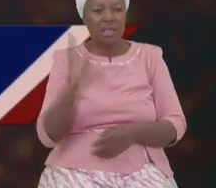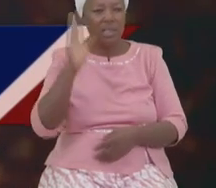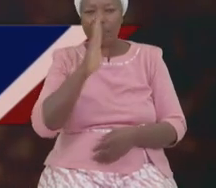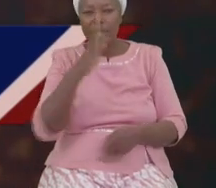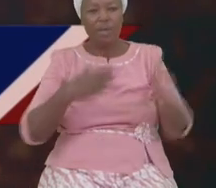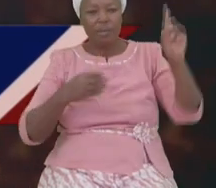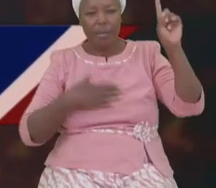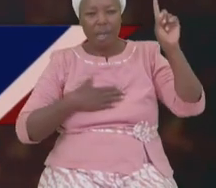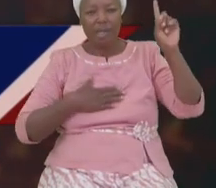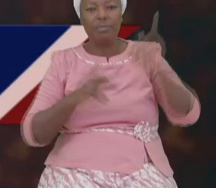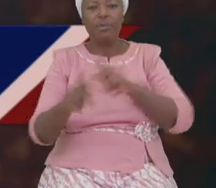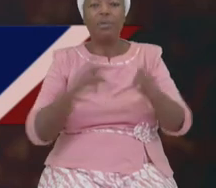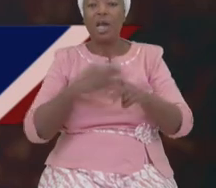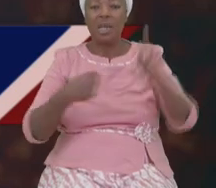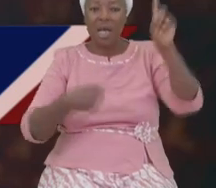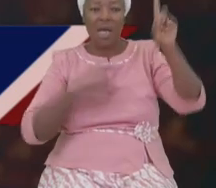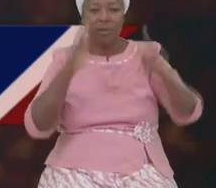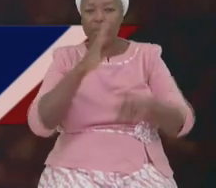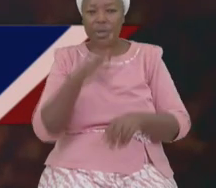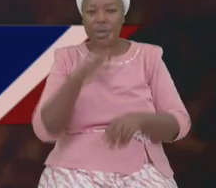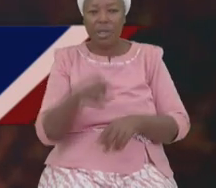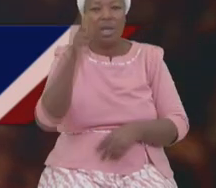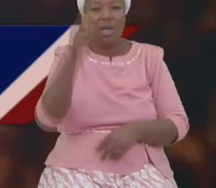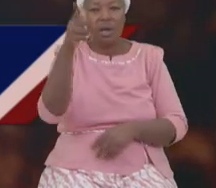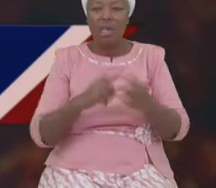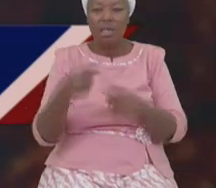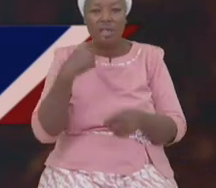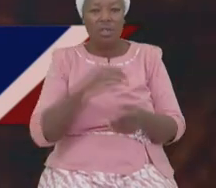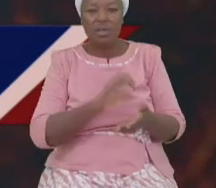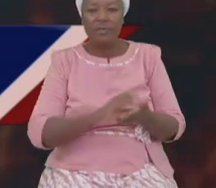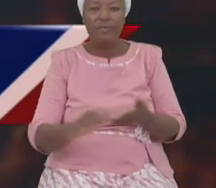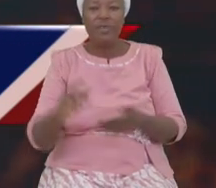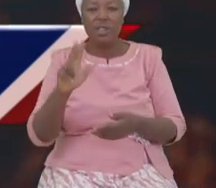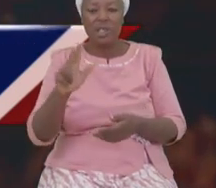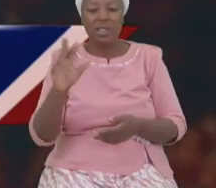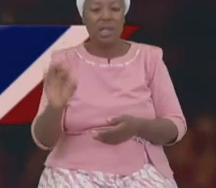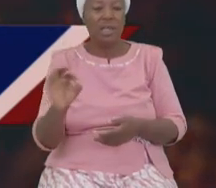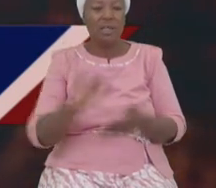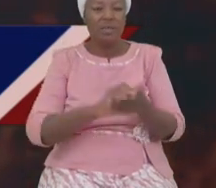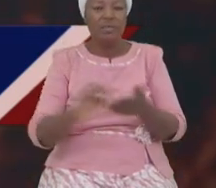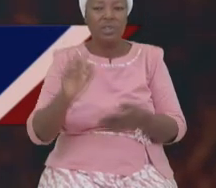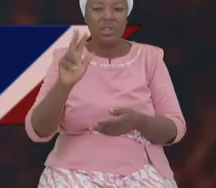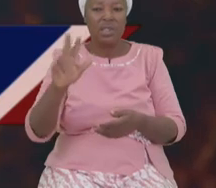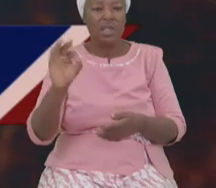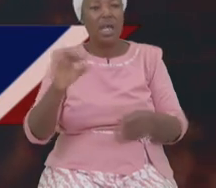I will be their God. Then he tells us in verse 39,